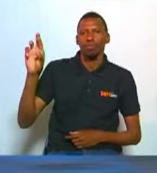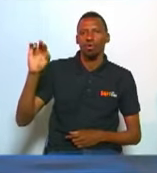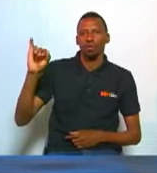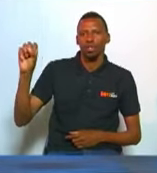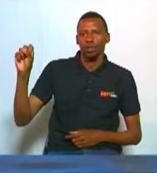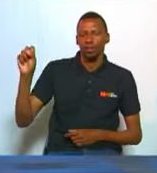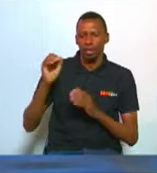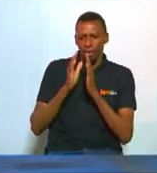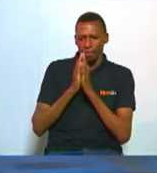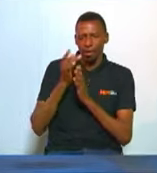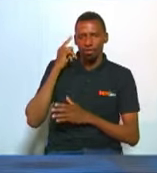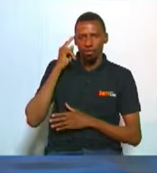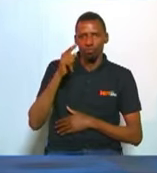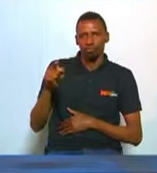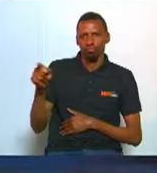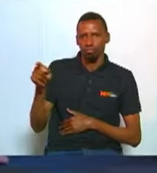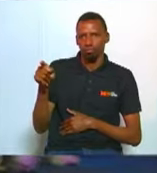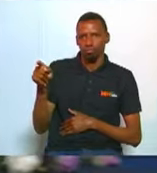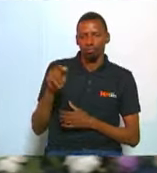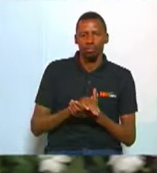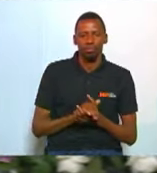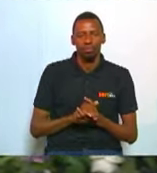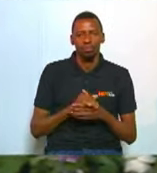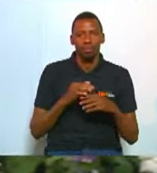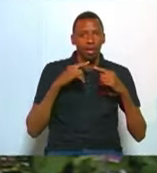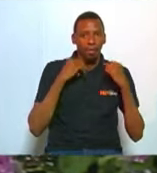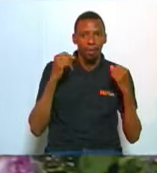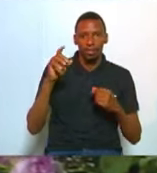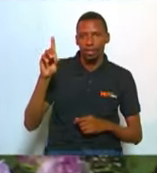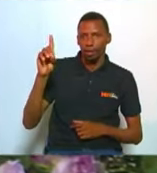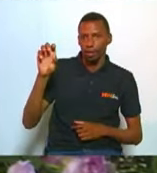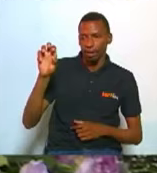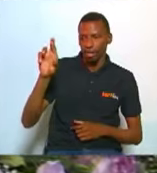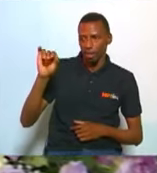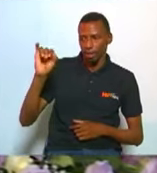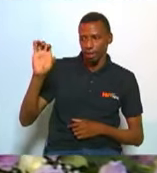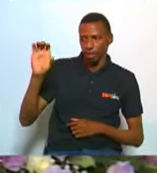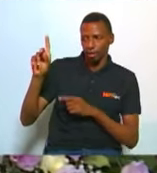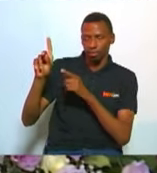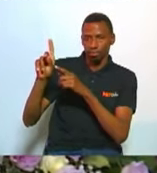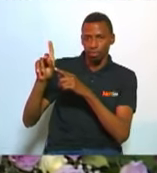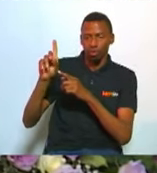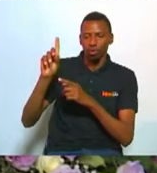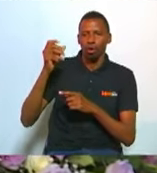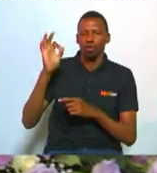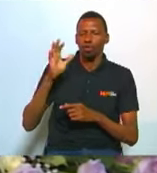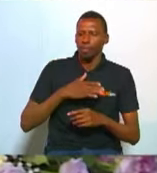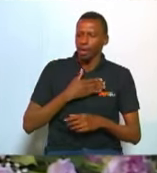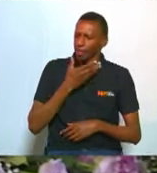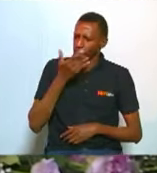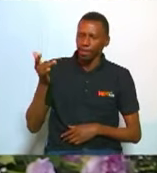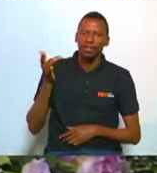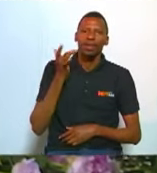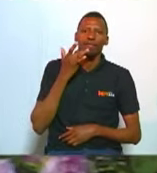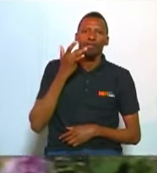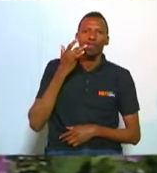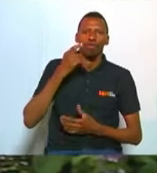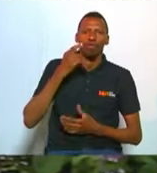Pastor Derek is one of my favorite authors. One of my books